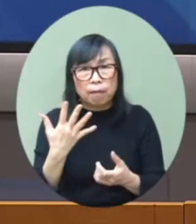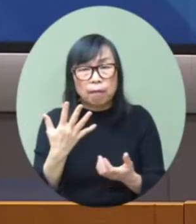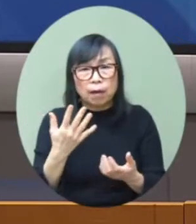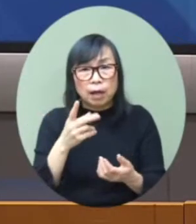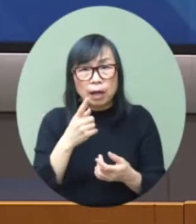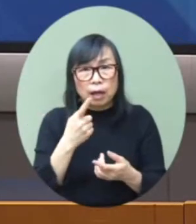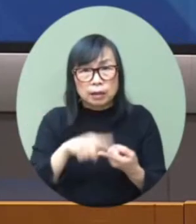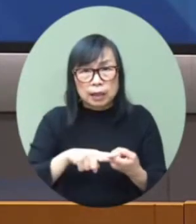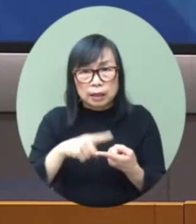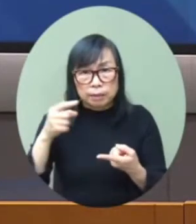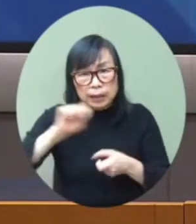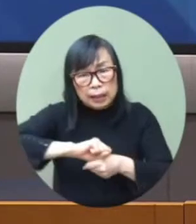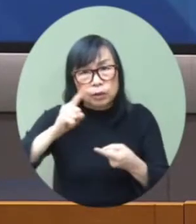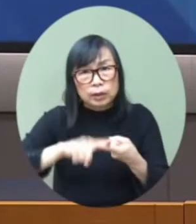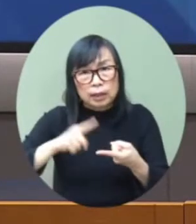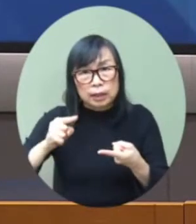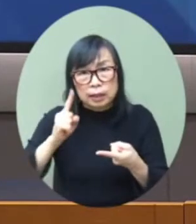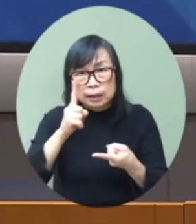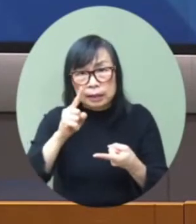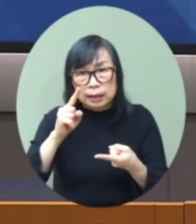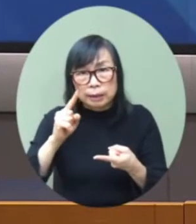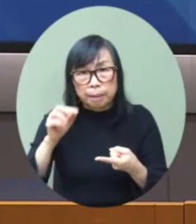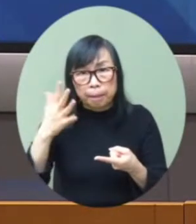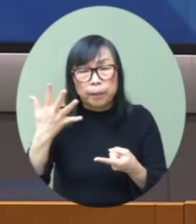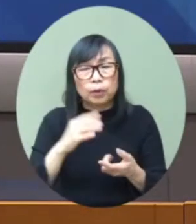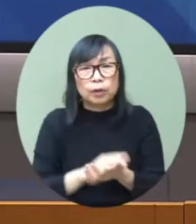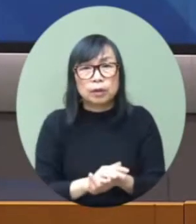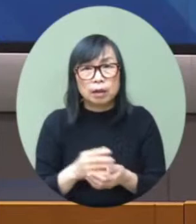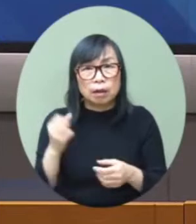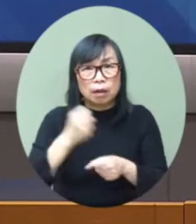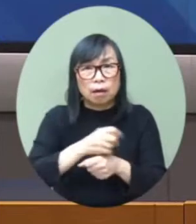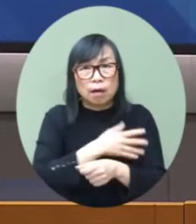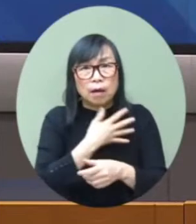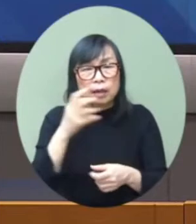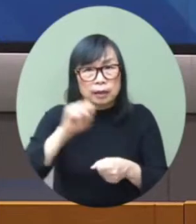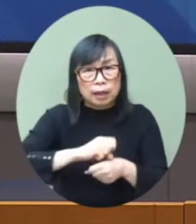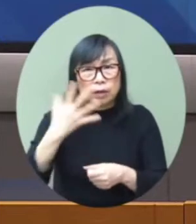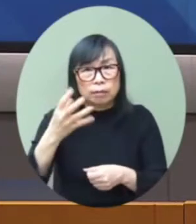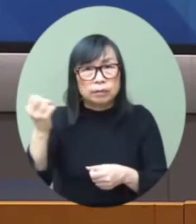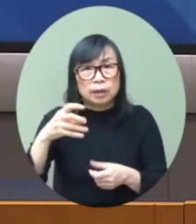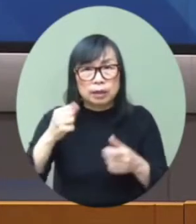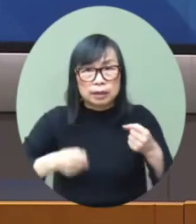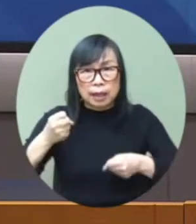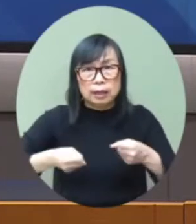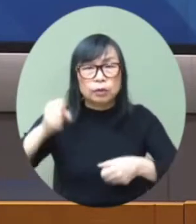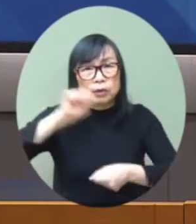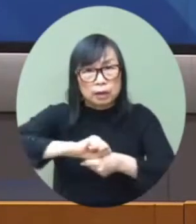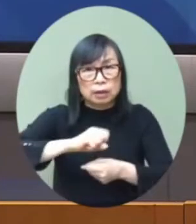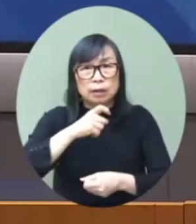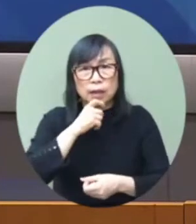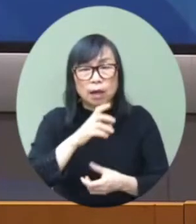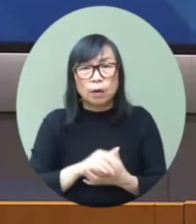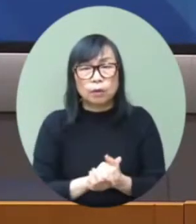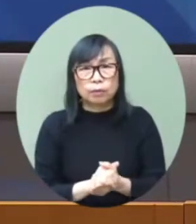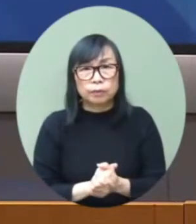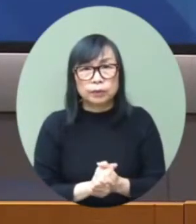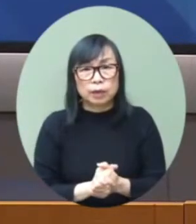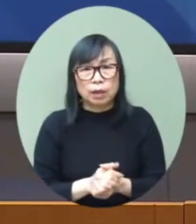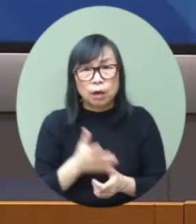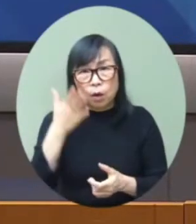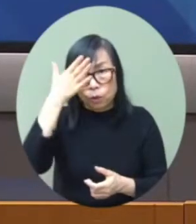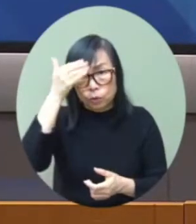of our teams from 10 to 25 teams. We've also increased our manpower